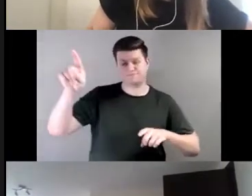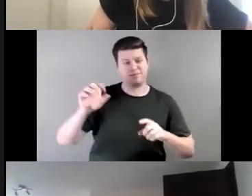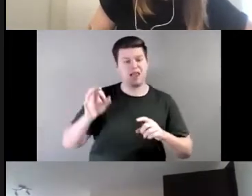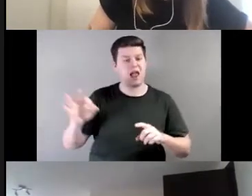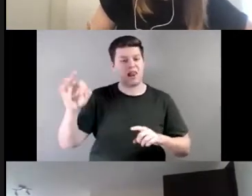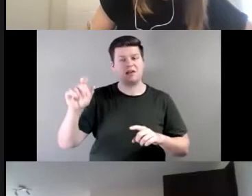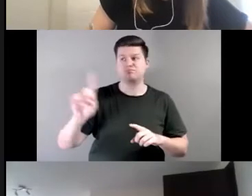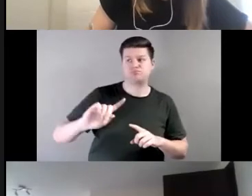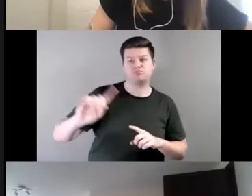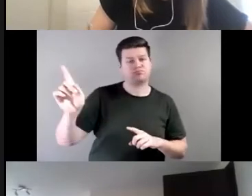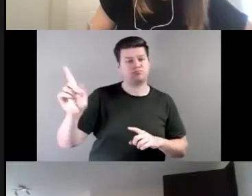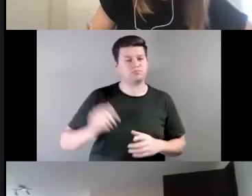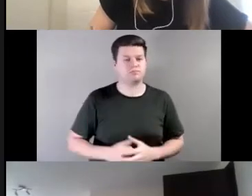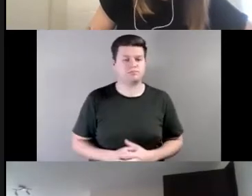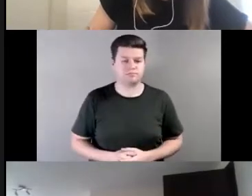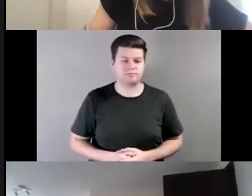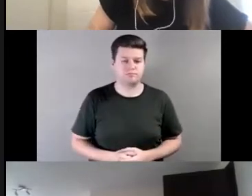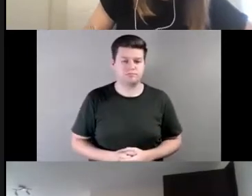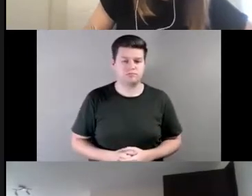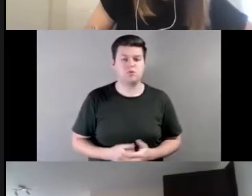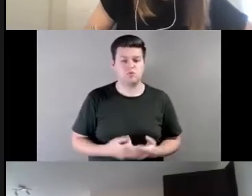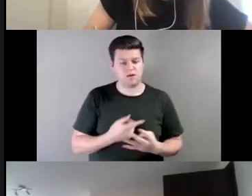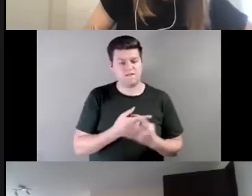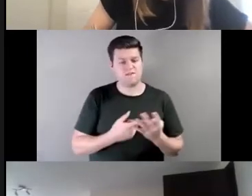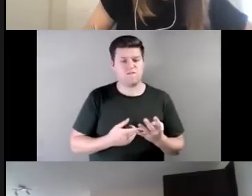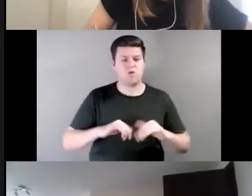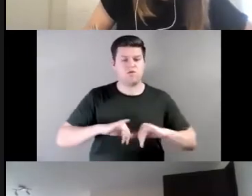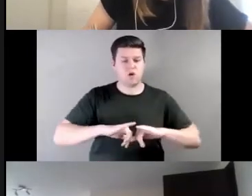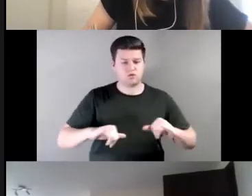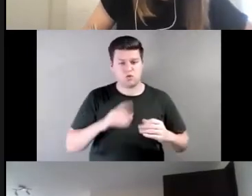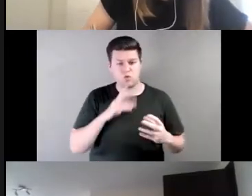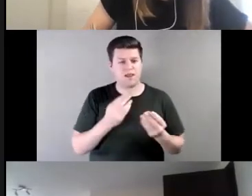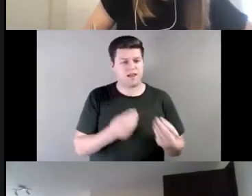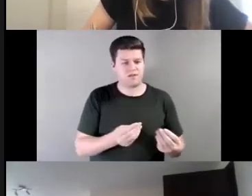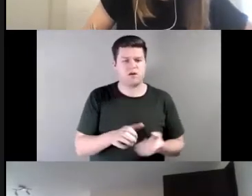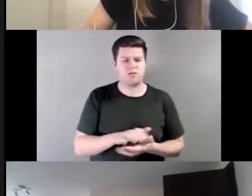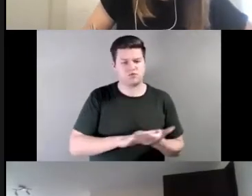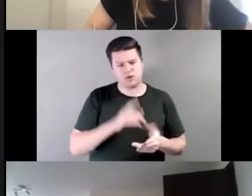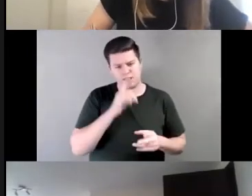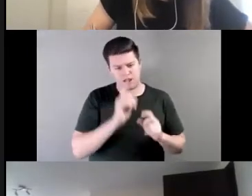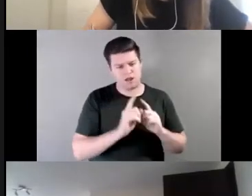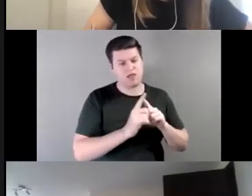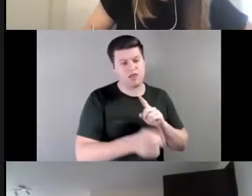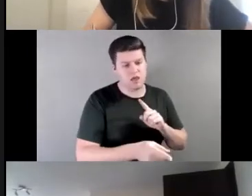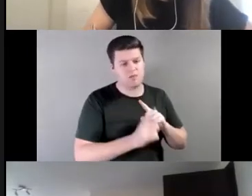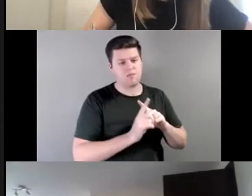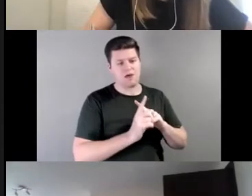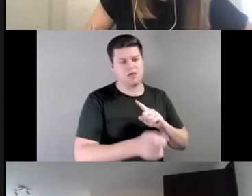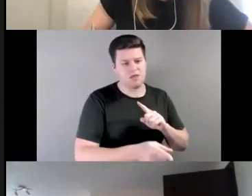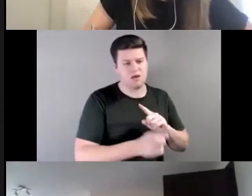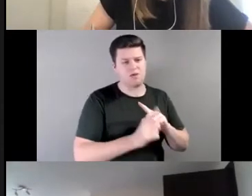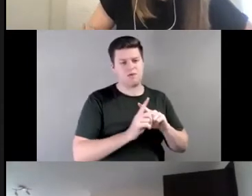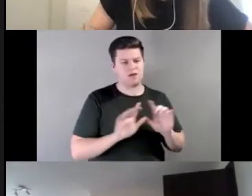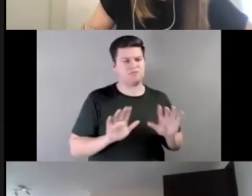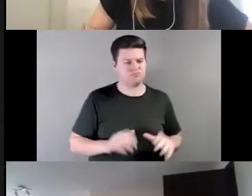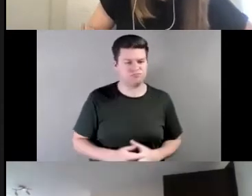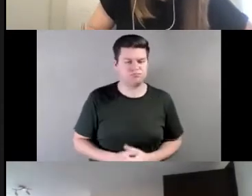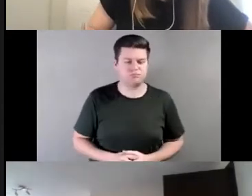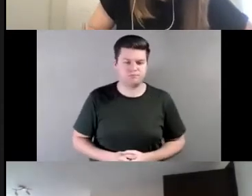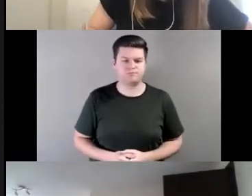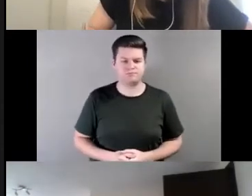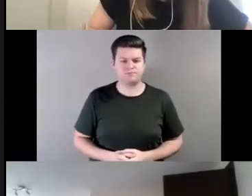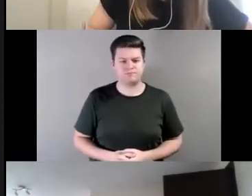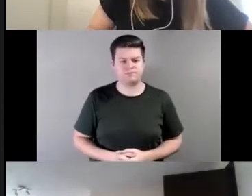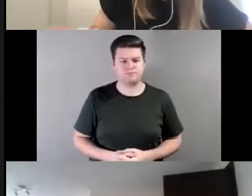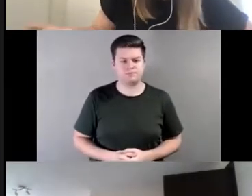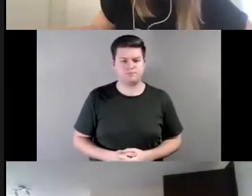give you 2 concessionary return trips. At present, this is a paper-based system with vouchers posted out